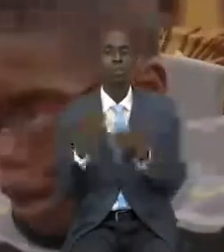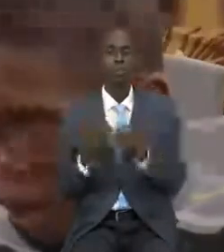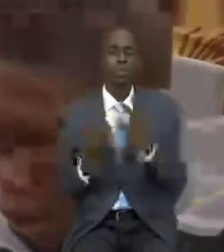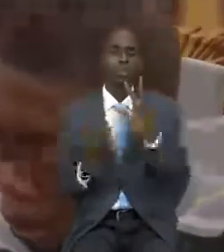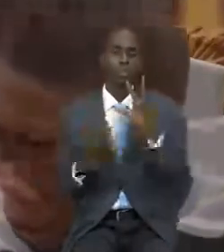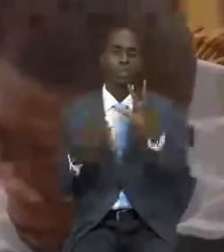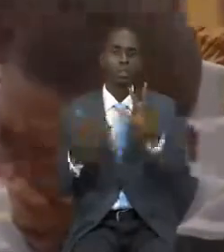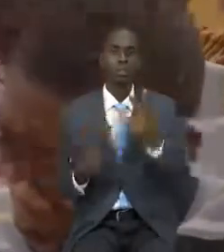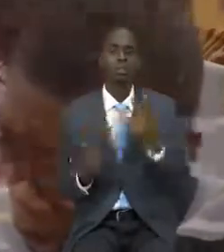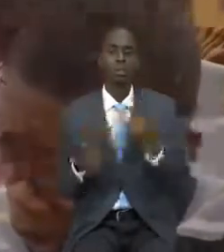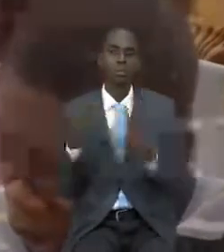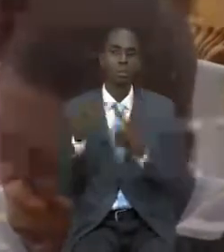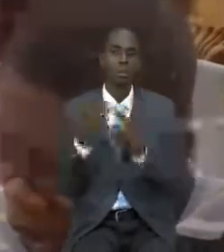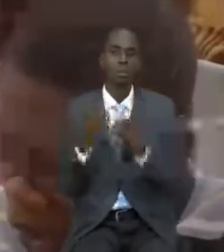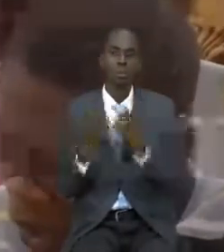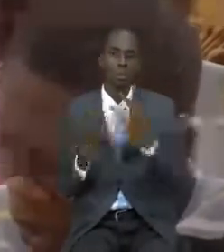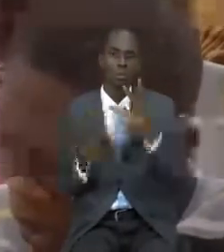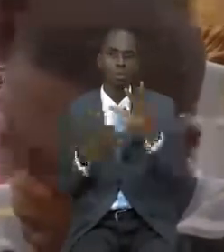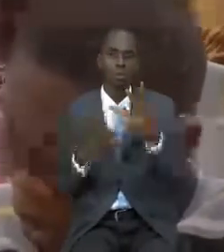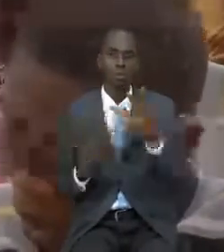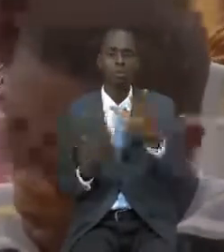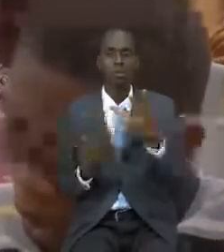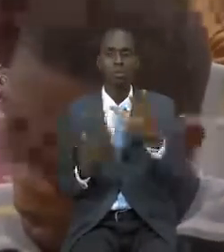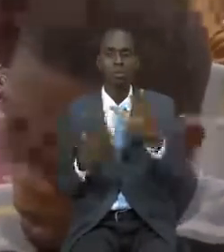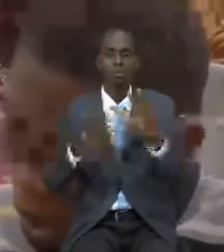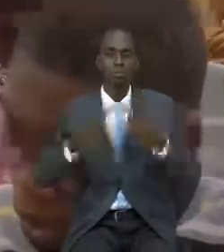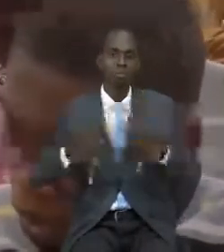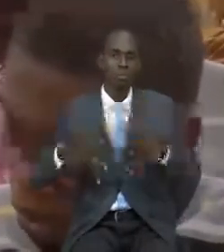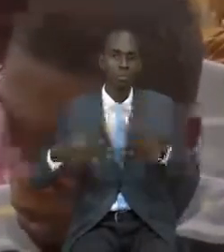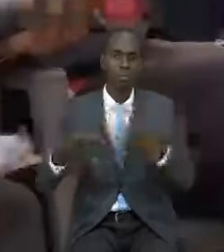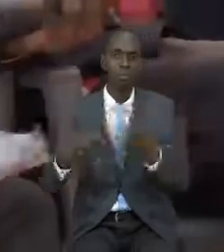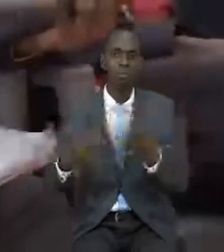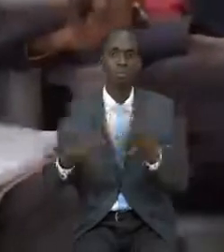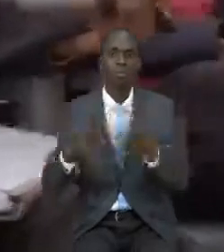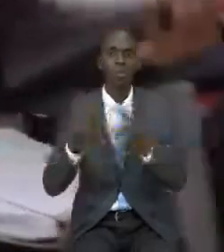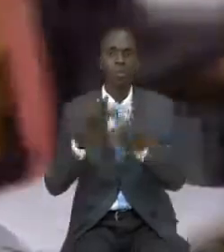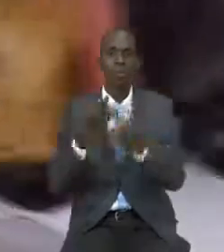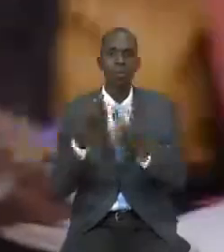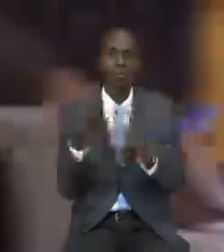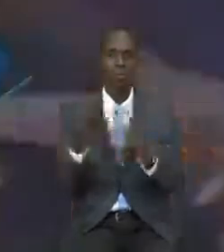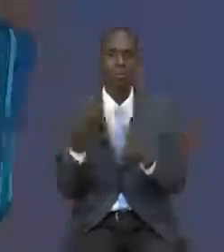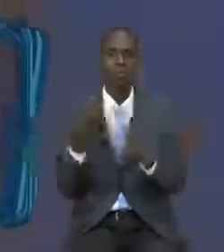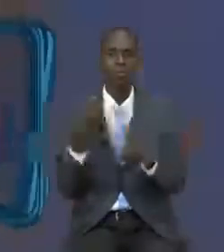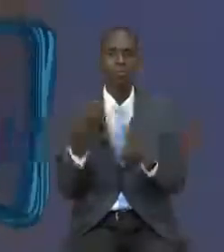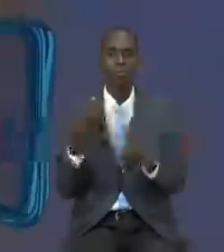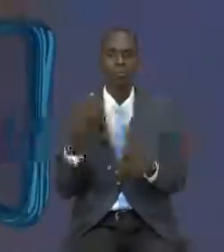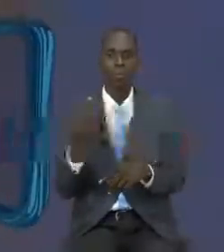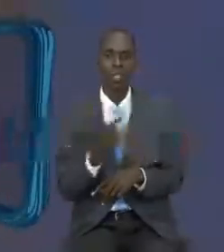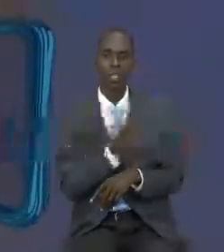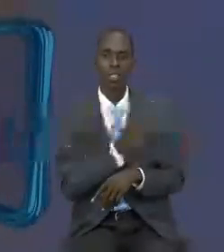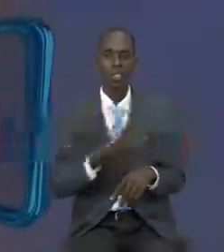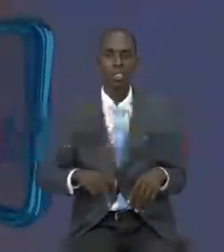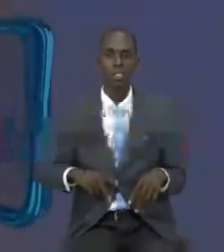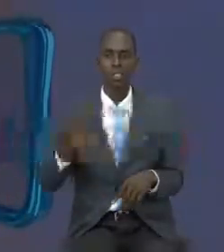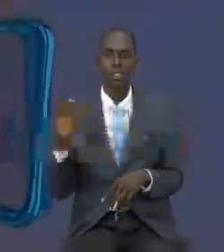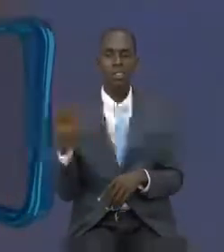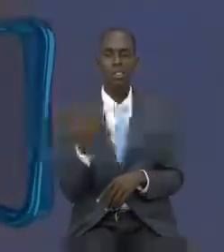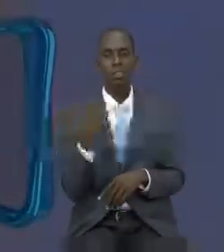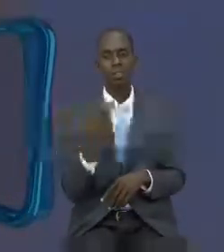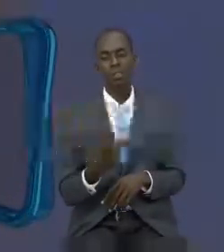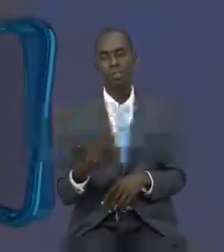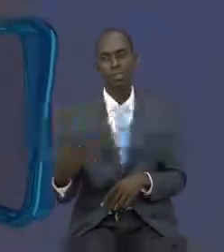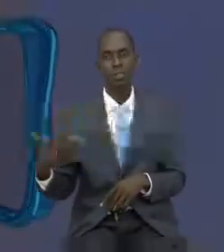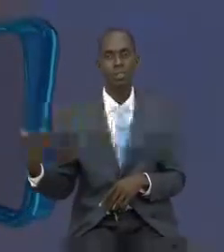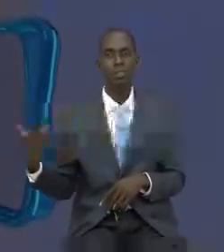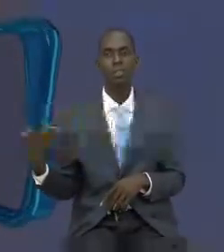now. Point number three, supply from the king's resources.